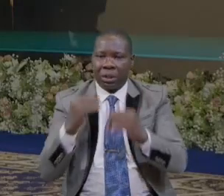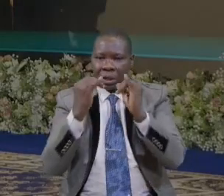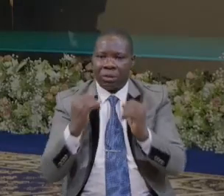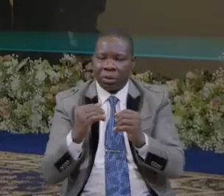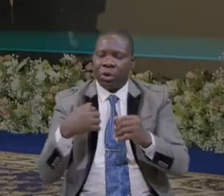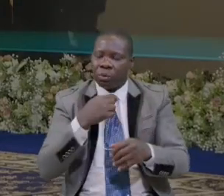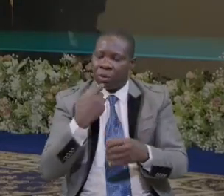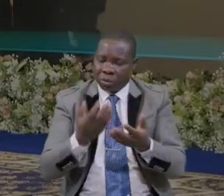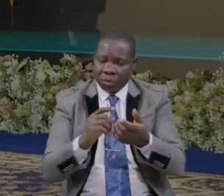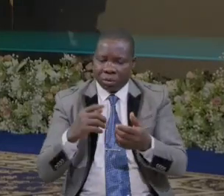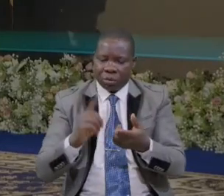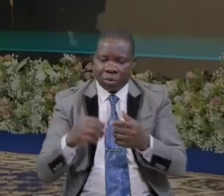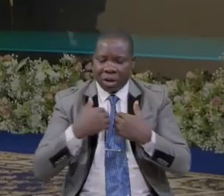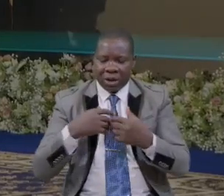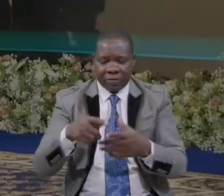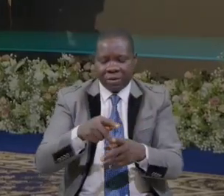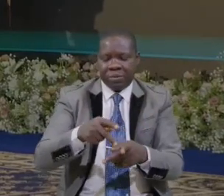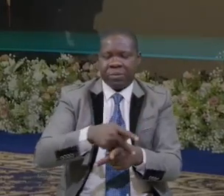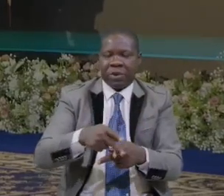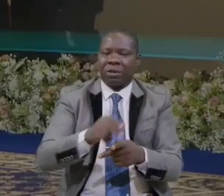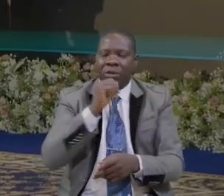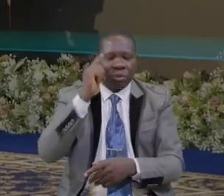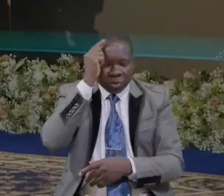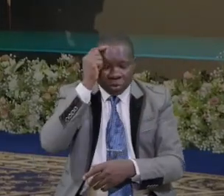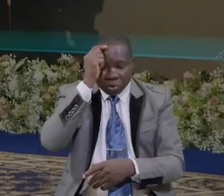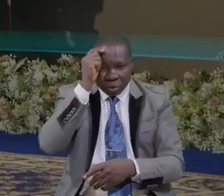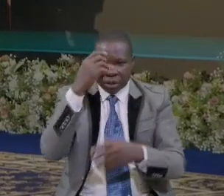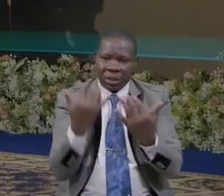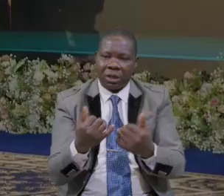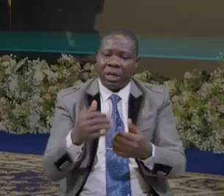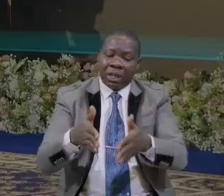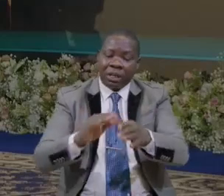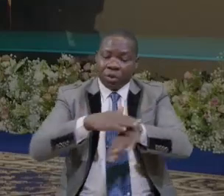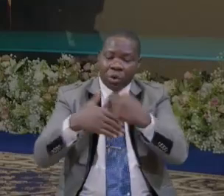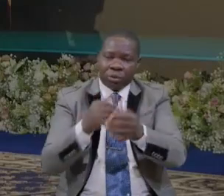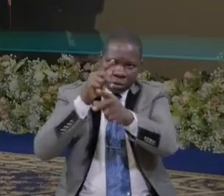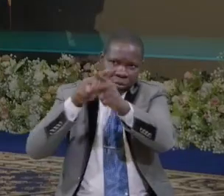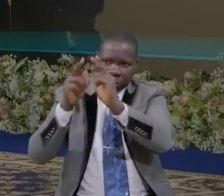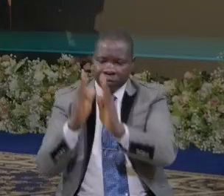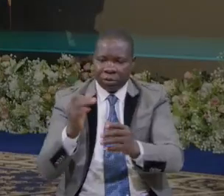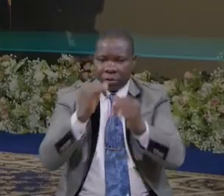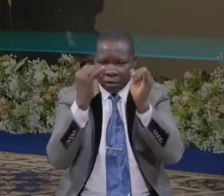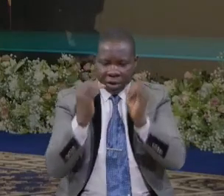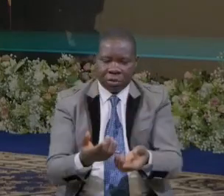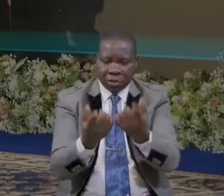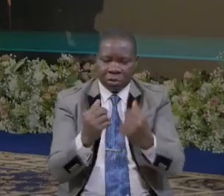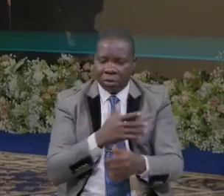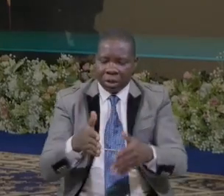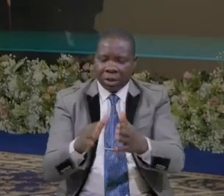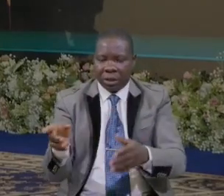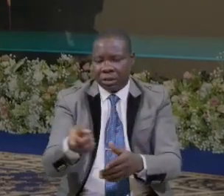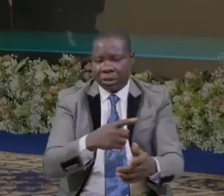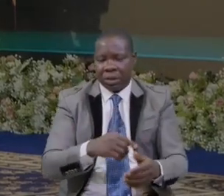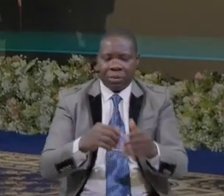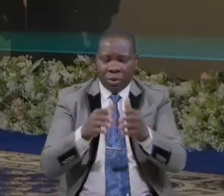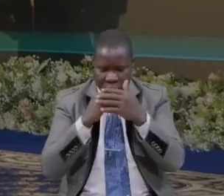And he said, let all the prophets of Baal come. You know the story. And let them worship and pray and ask their